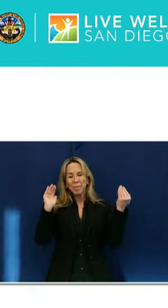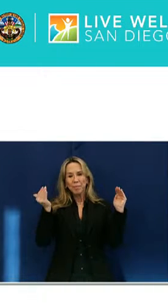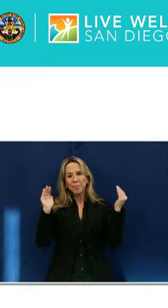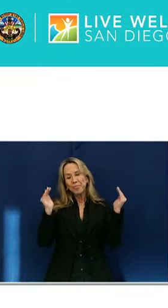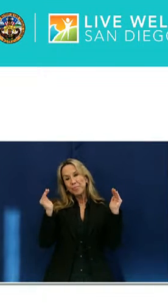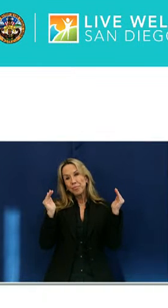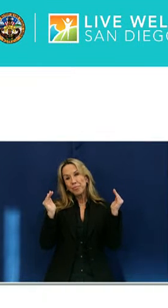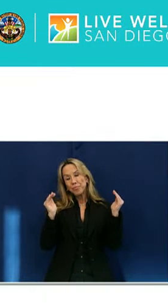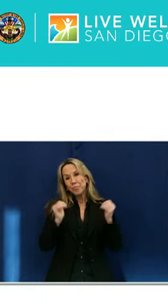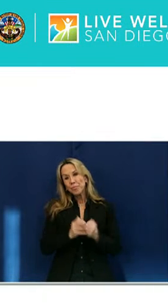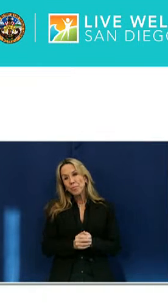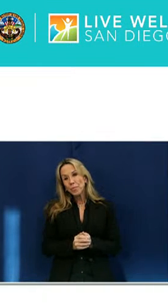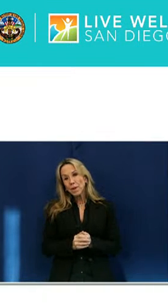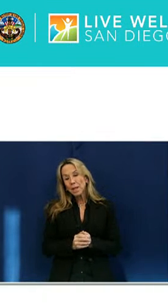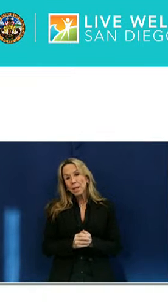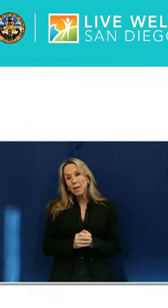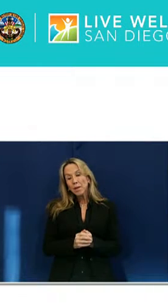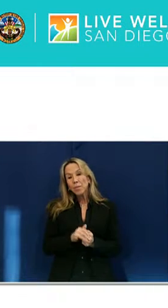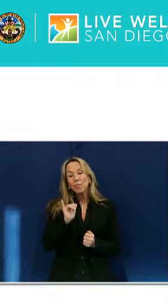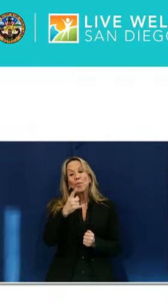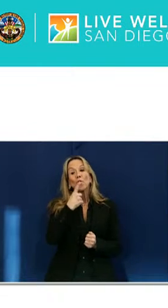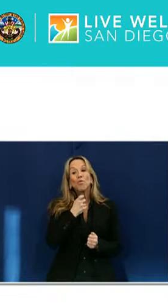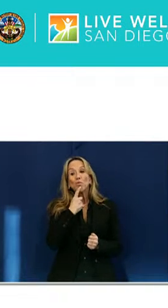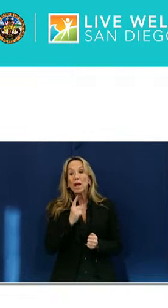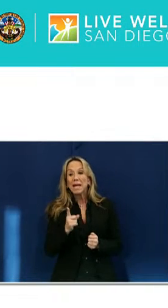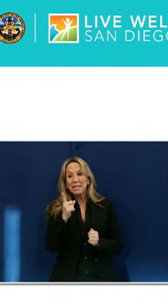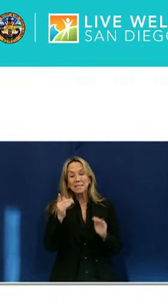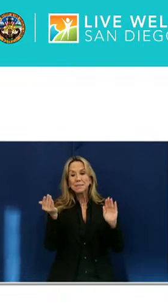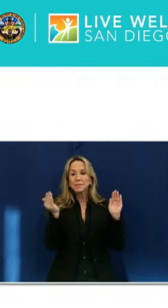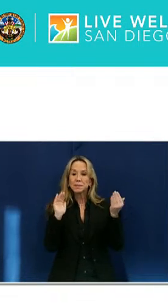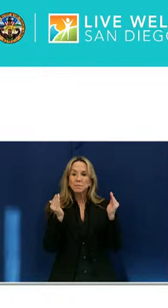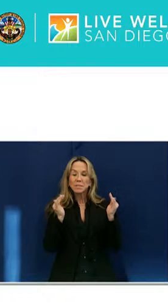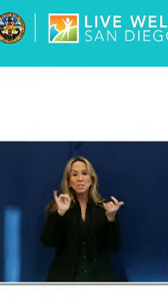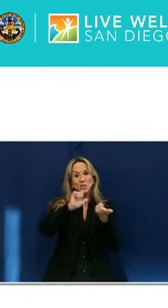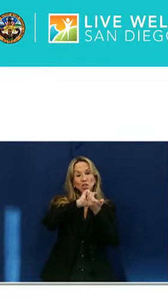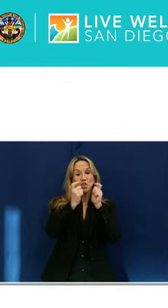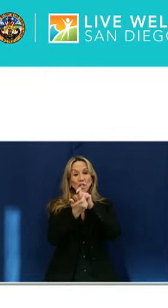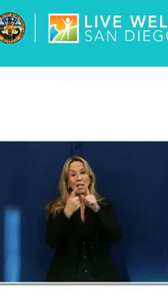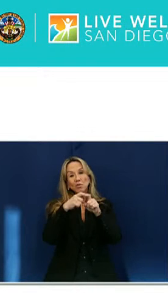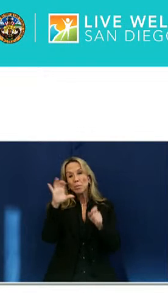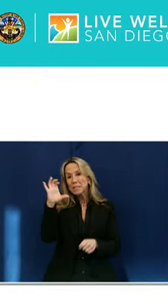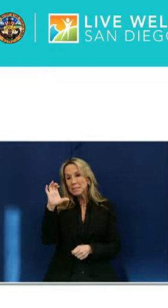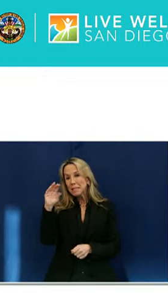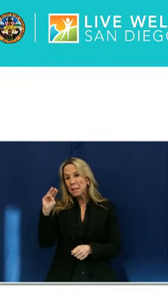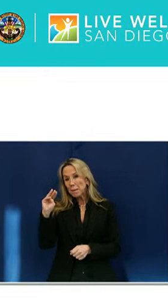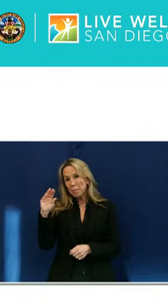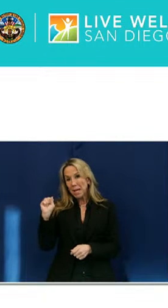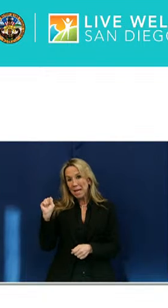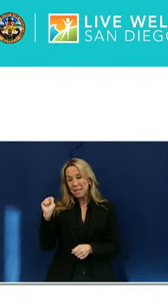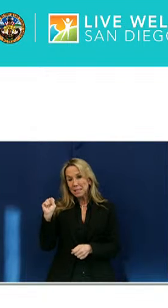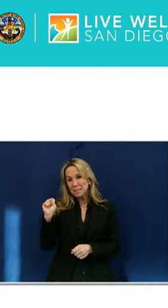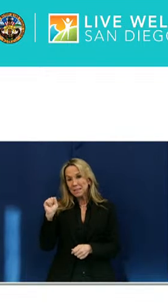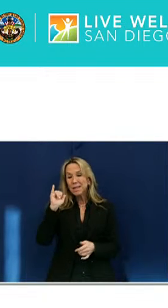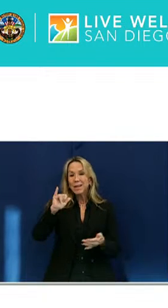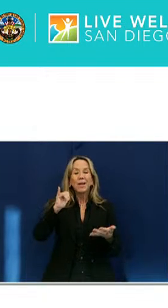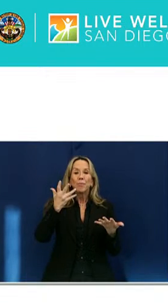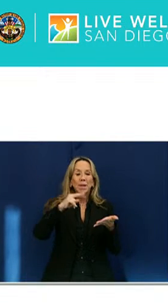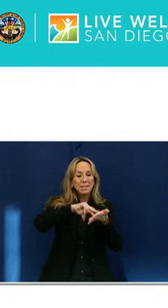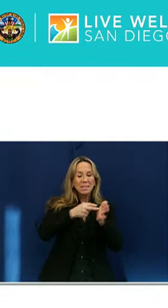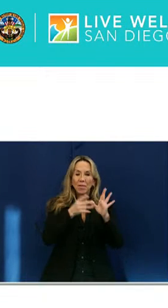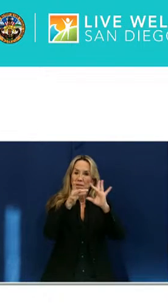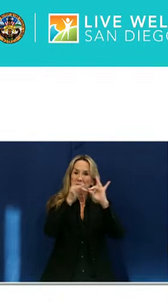that arrow indicates the change from the CMS in the definition of